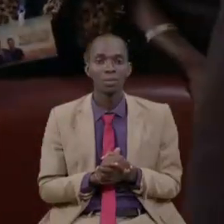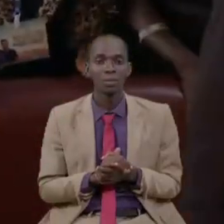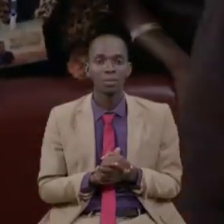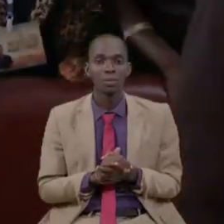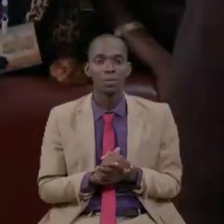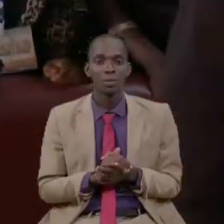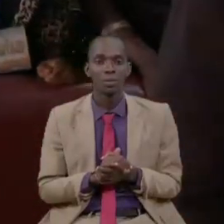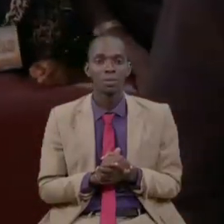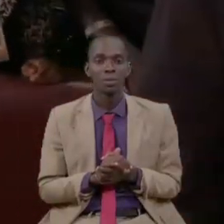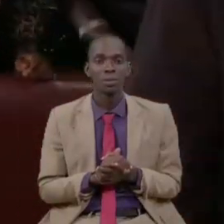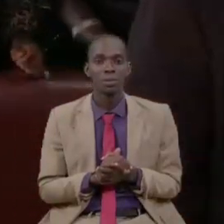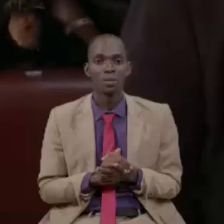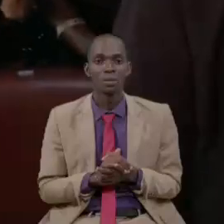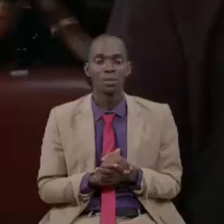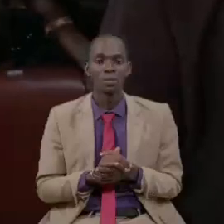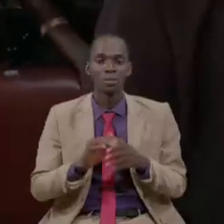Teach the sinners